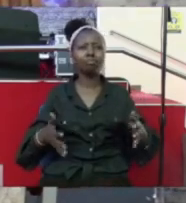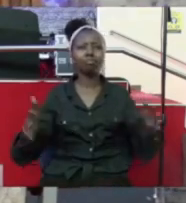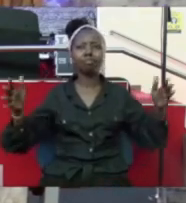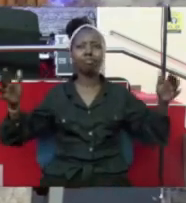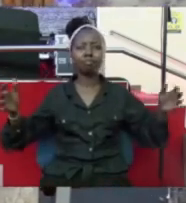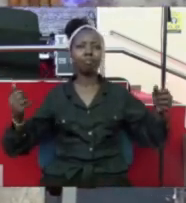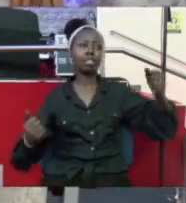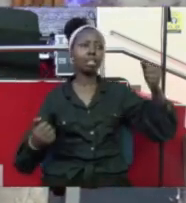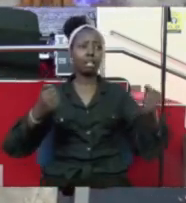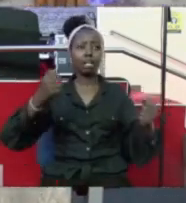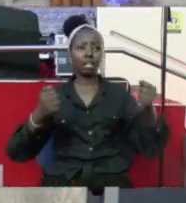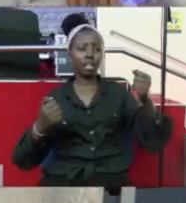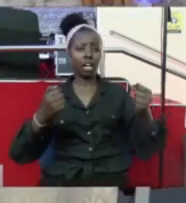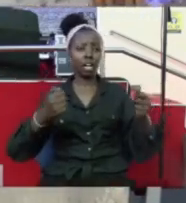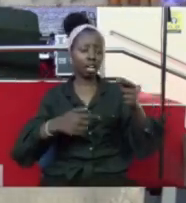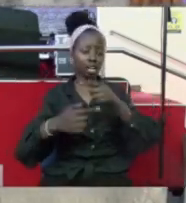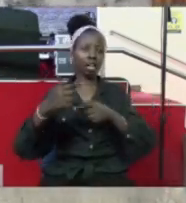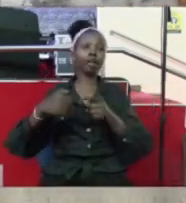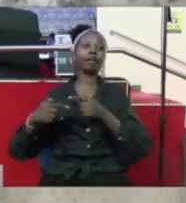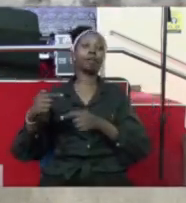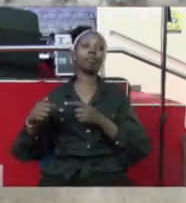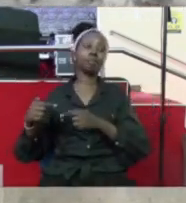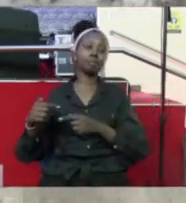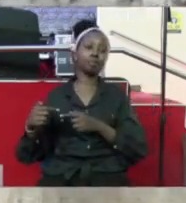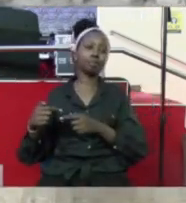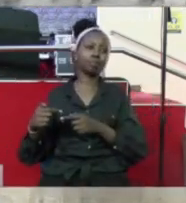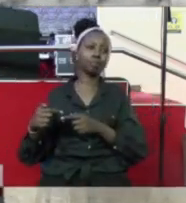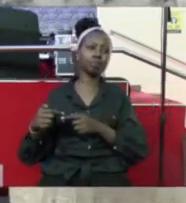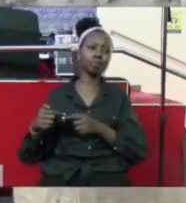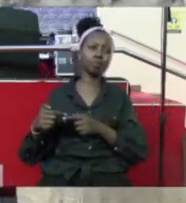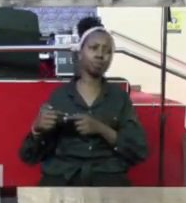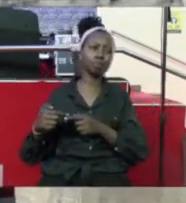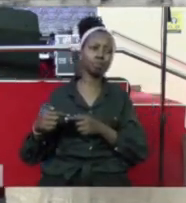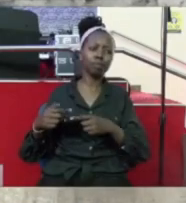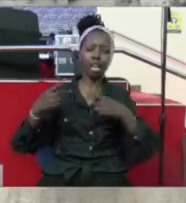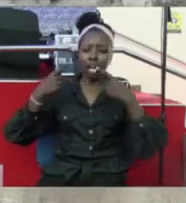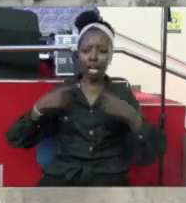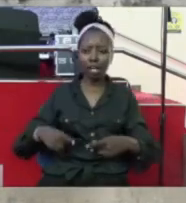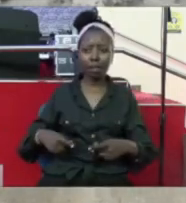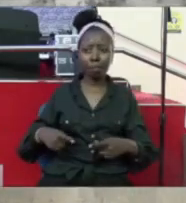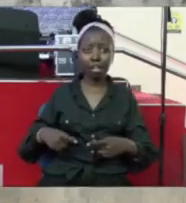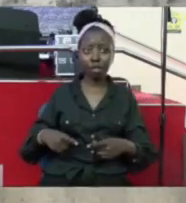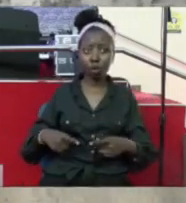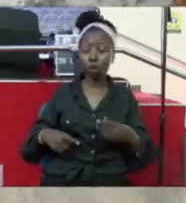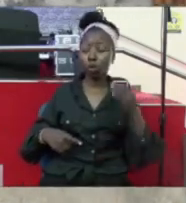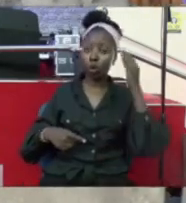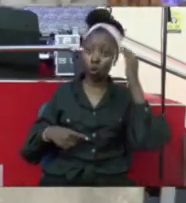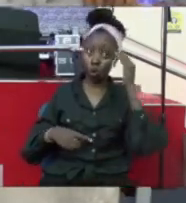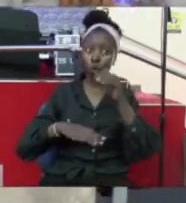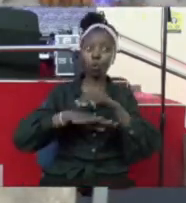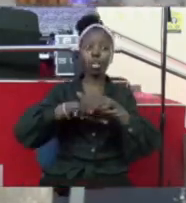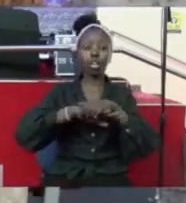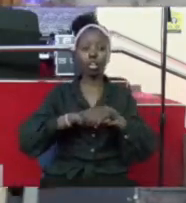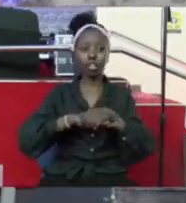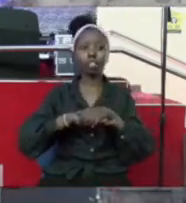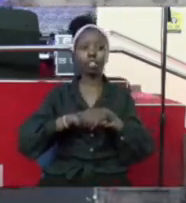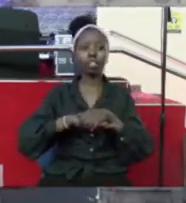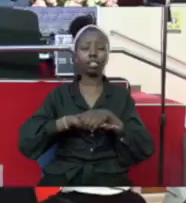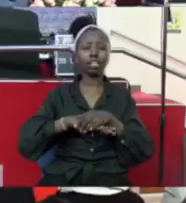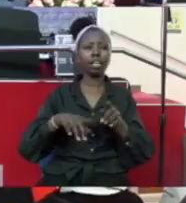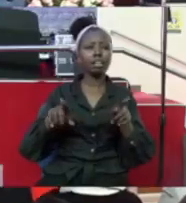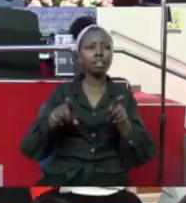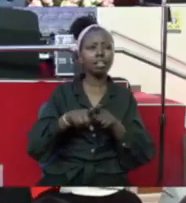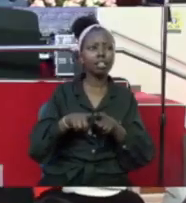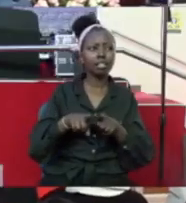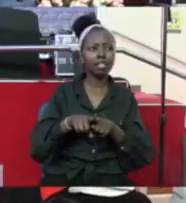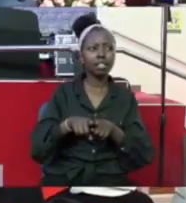a V8 came. Gari kubwa likaja. And that person knew English. Na yule mtu alikuwa anajua Kiingereza. And he had a crane that he